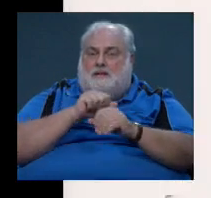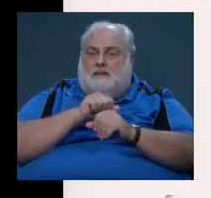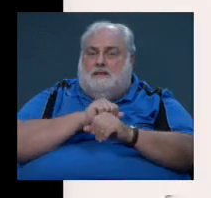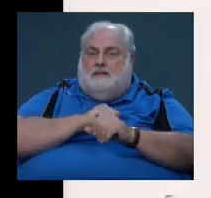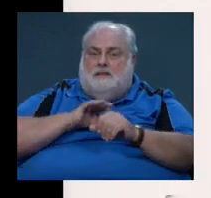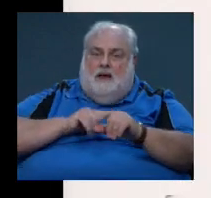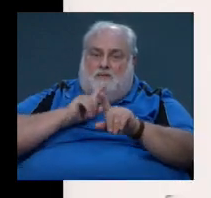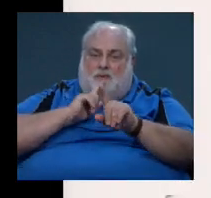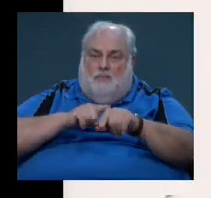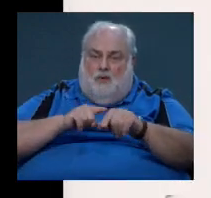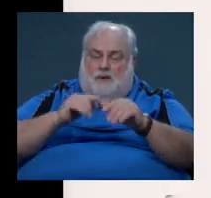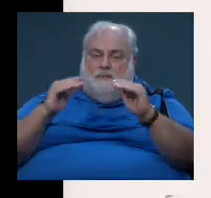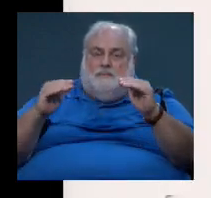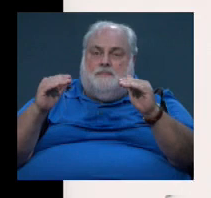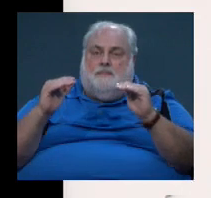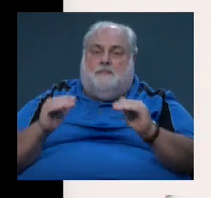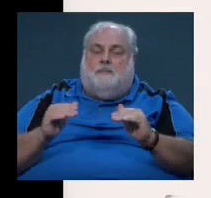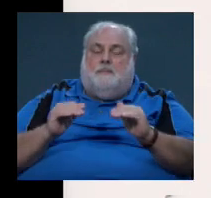report.